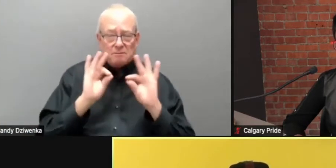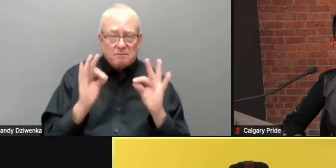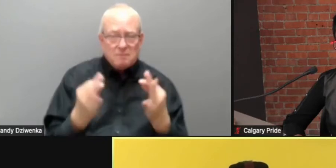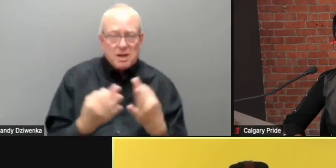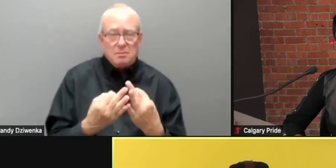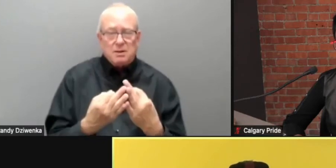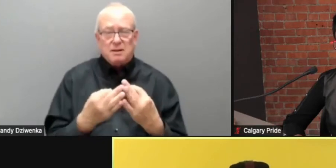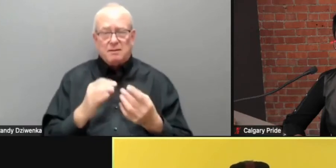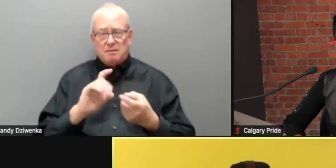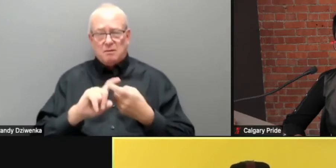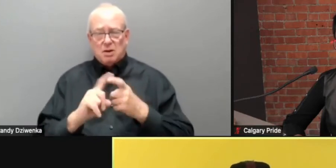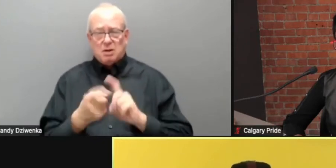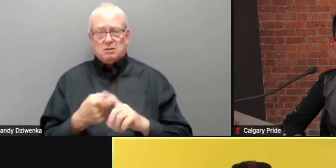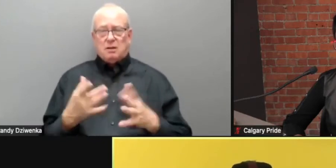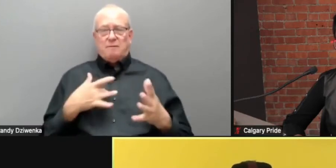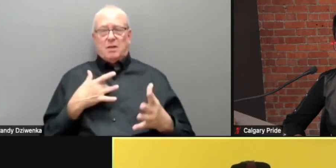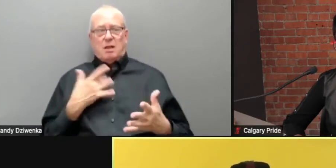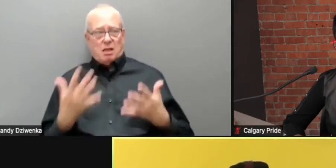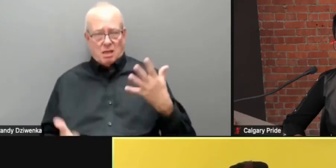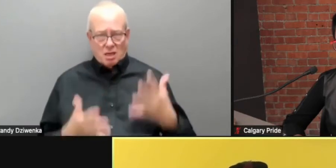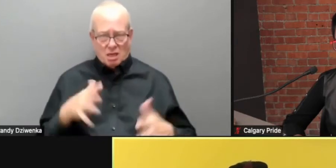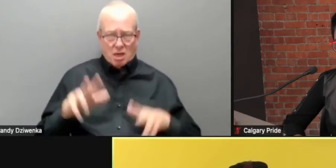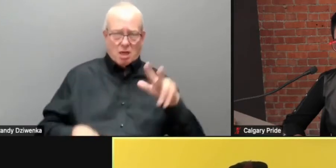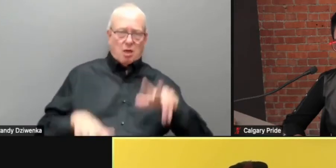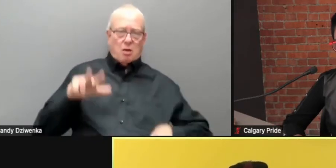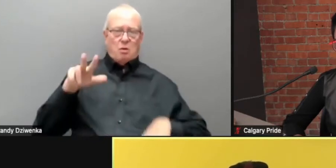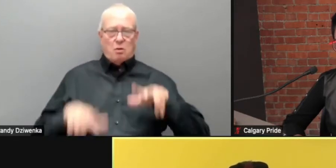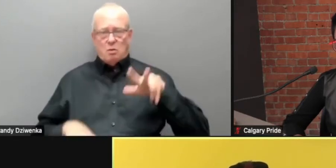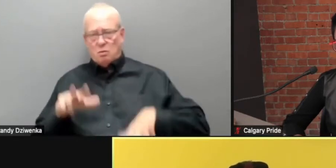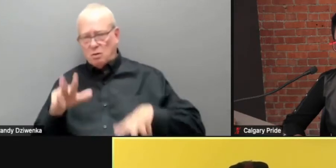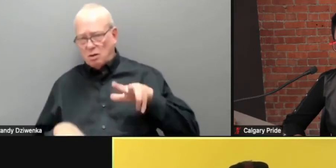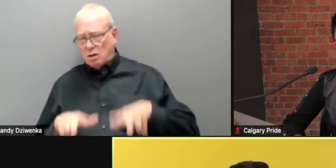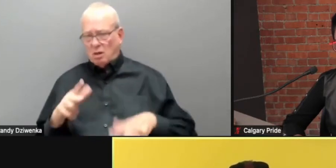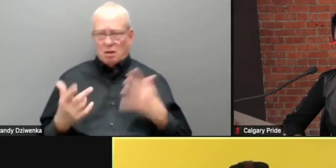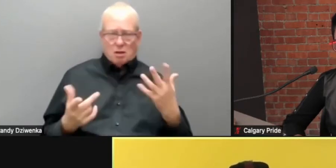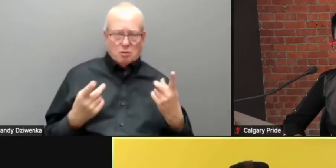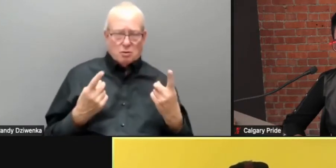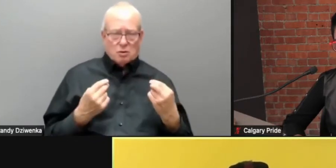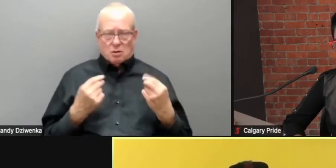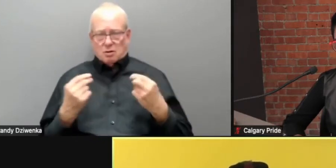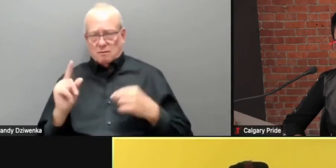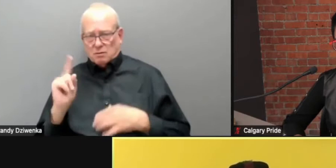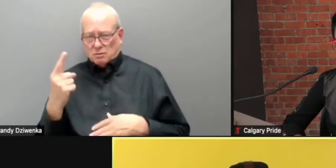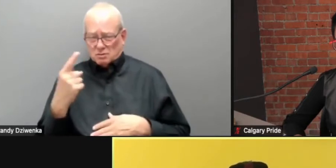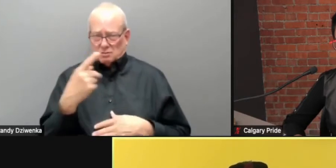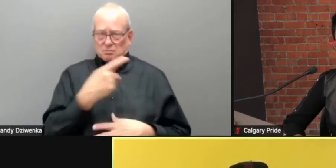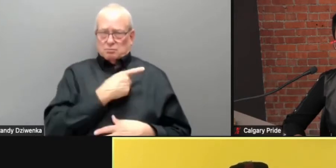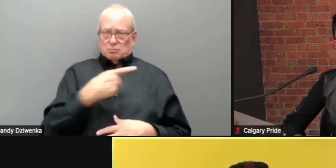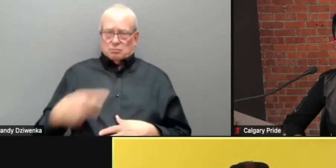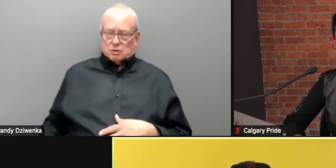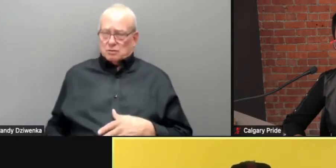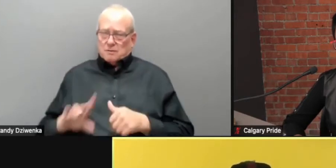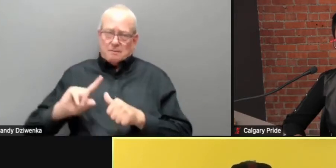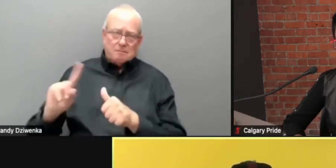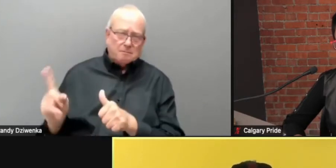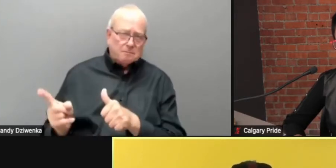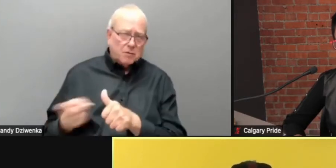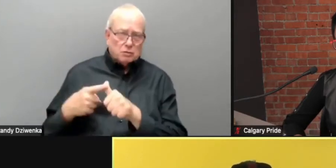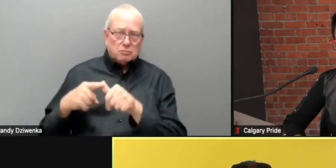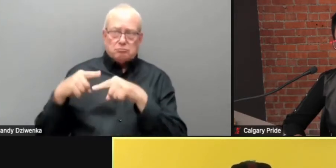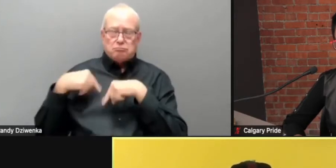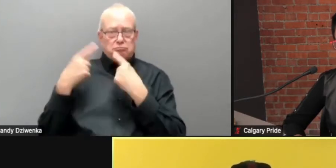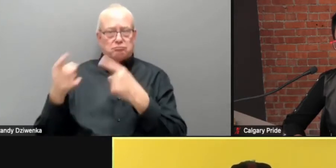because I created history by becoming the first member of a royal family to come out and talk my private life